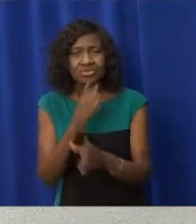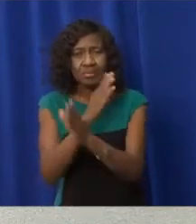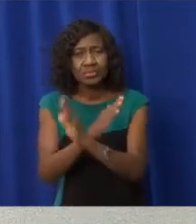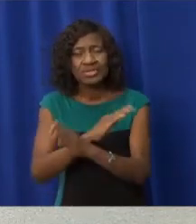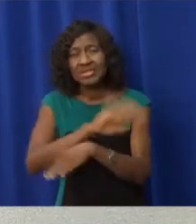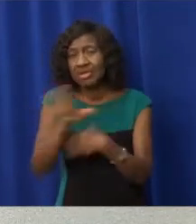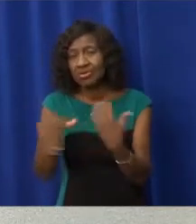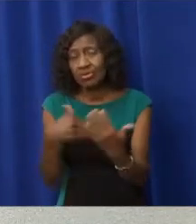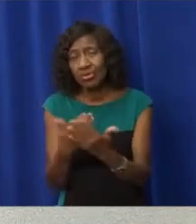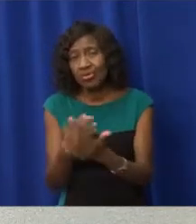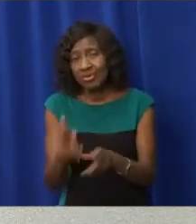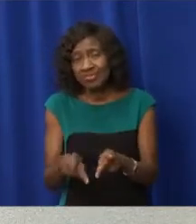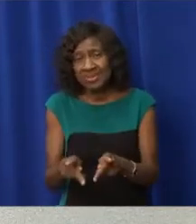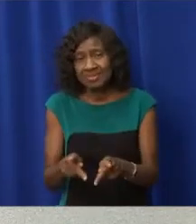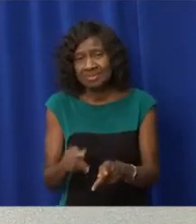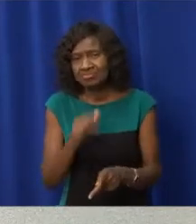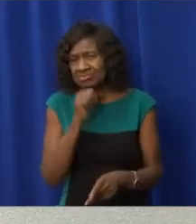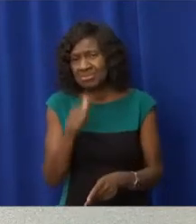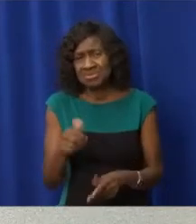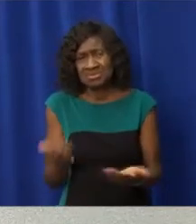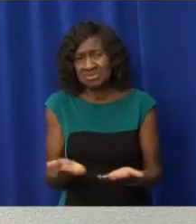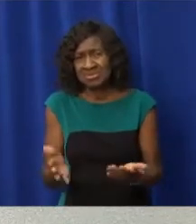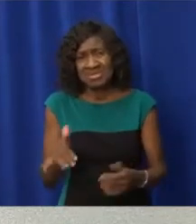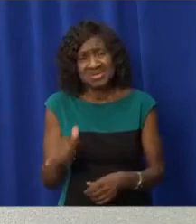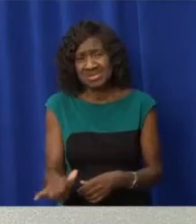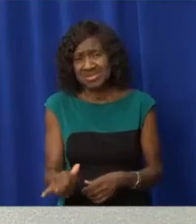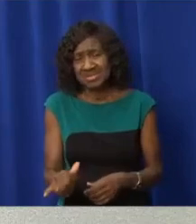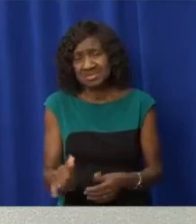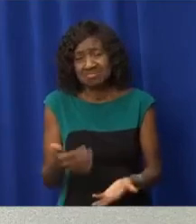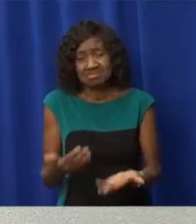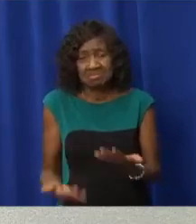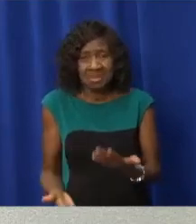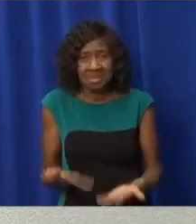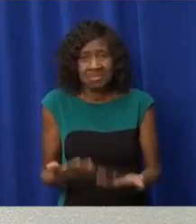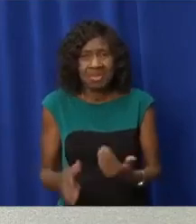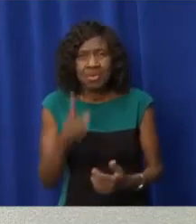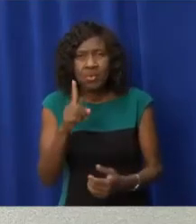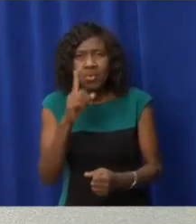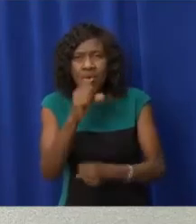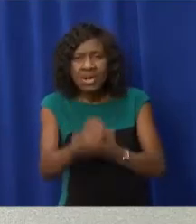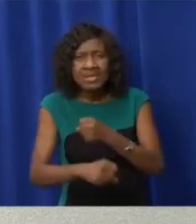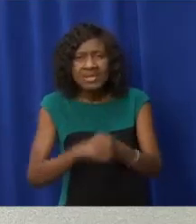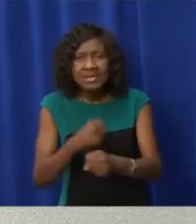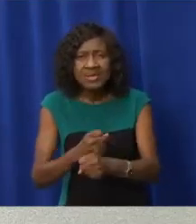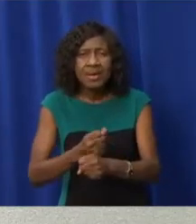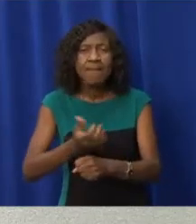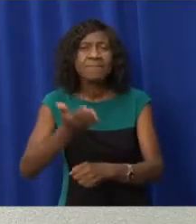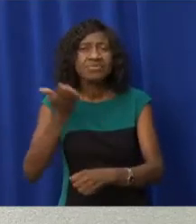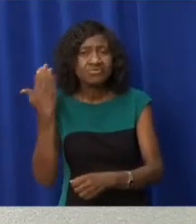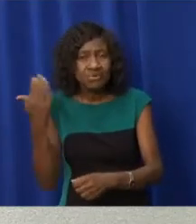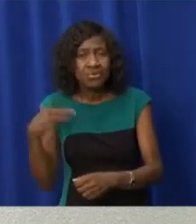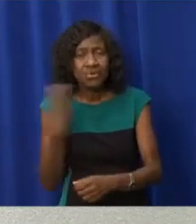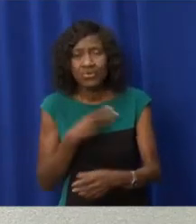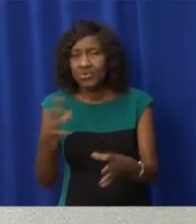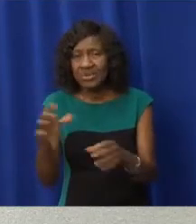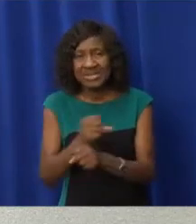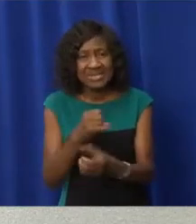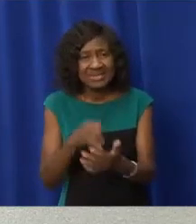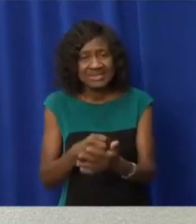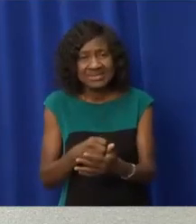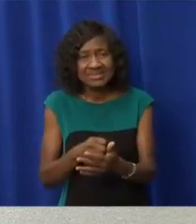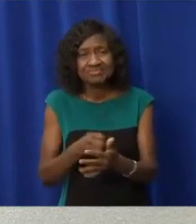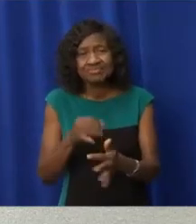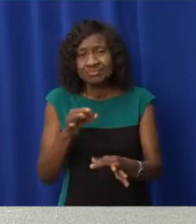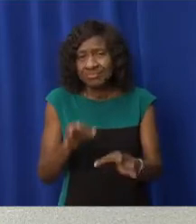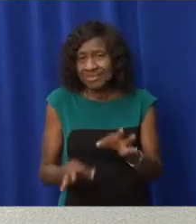That's not here yet, and it could well be a year or more until that arrives, if we're able to get it. There's always an if with